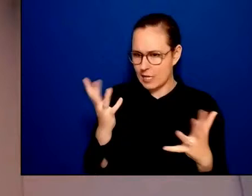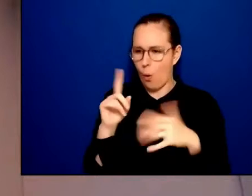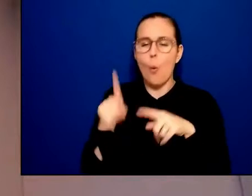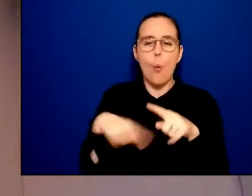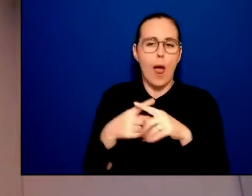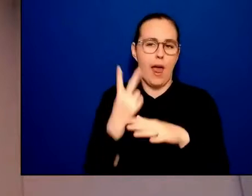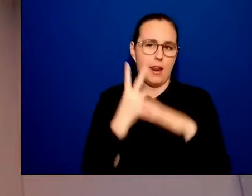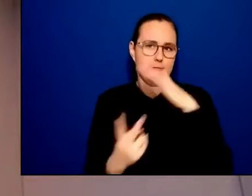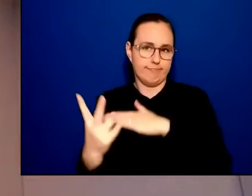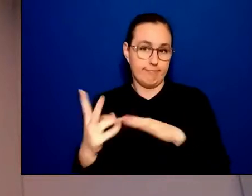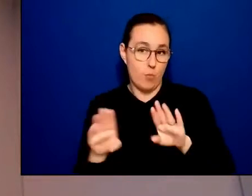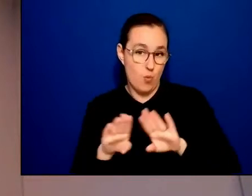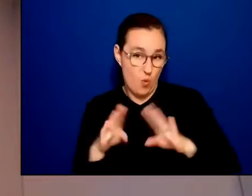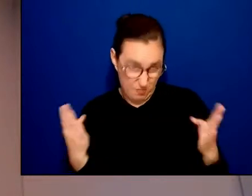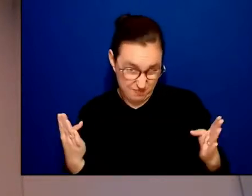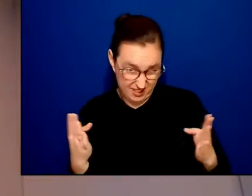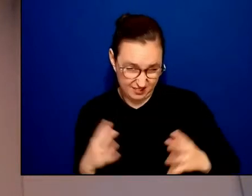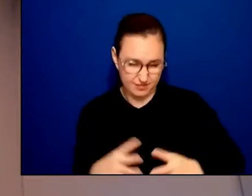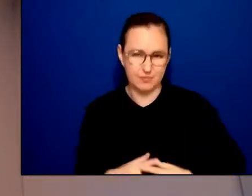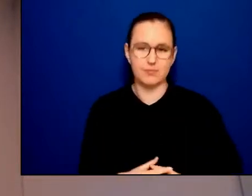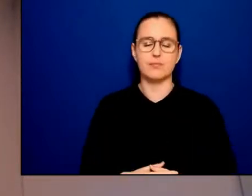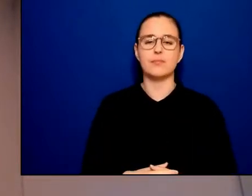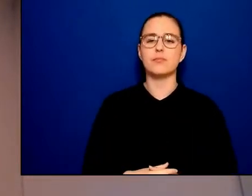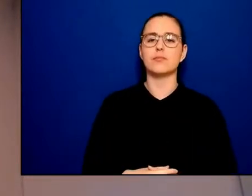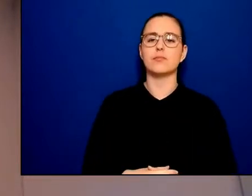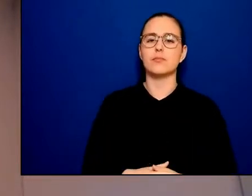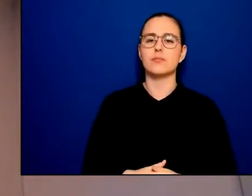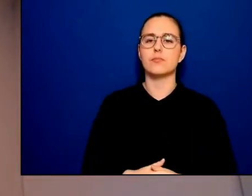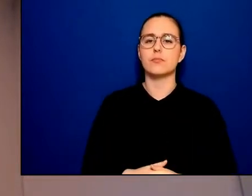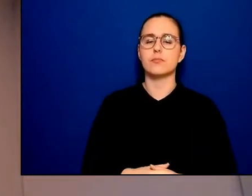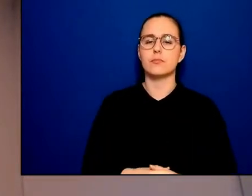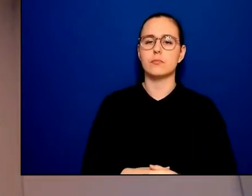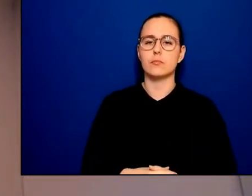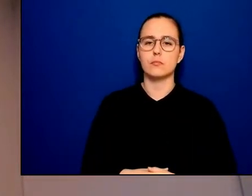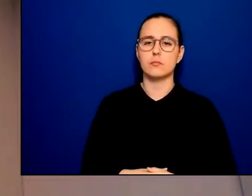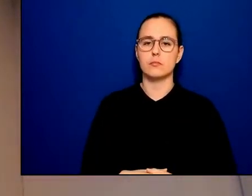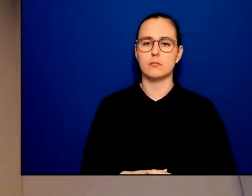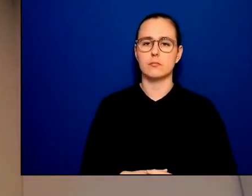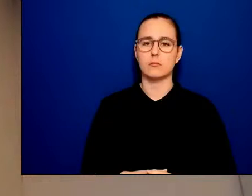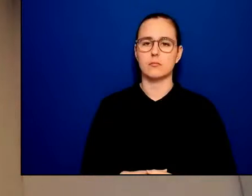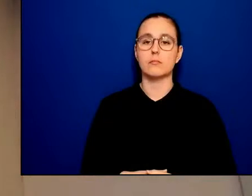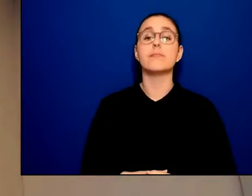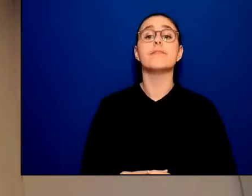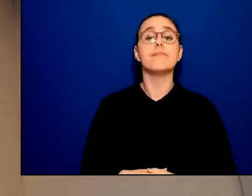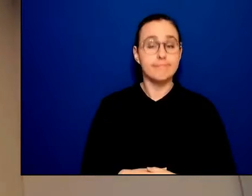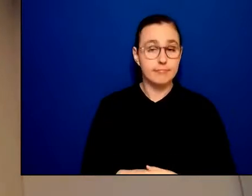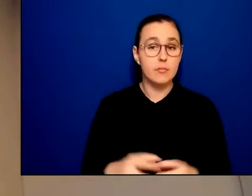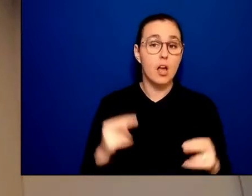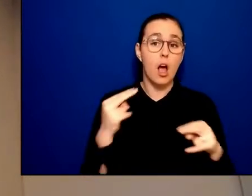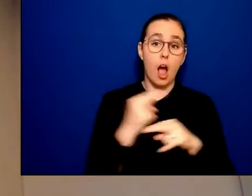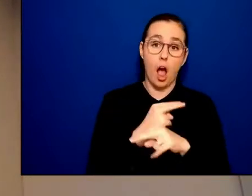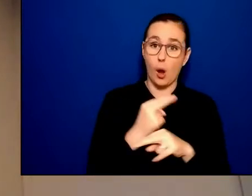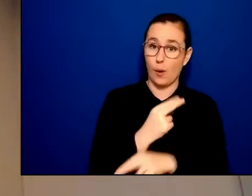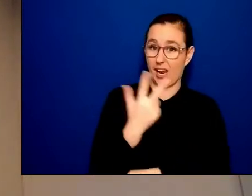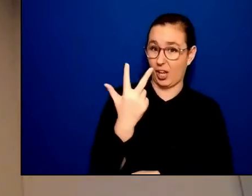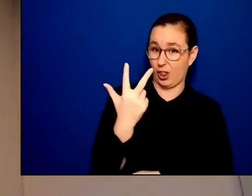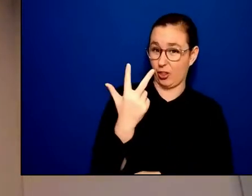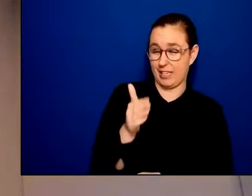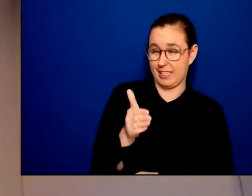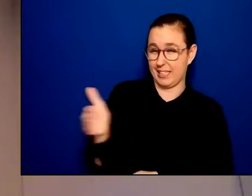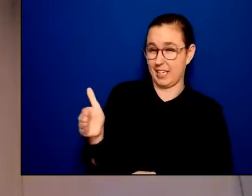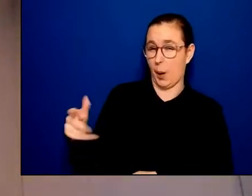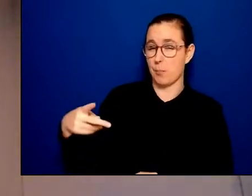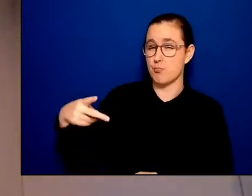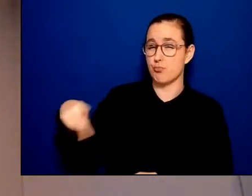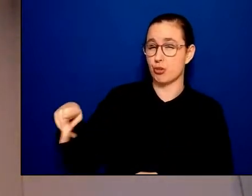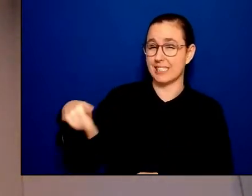update. Continuing further east along the Highway 3 corridor towards Princeton, east of Princeton, we still have flooding in that